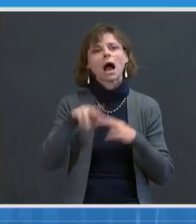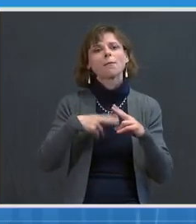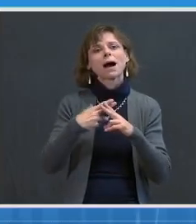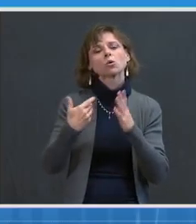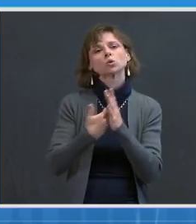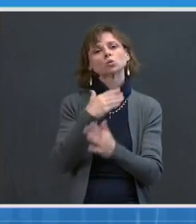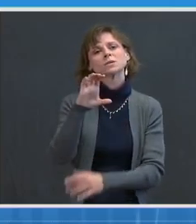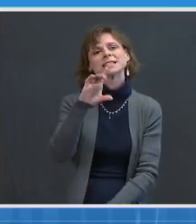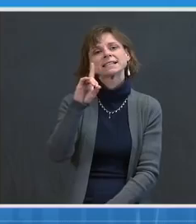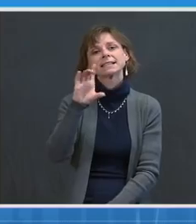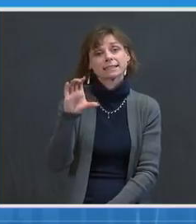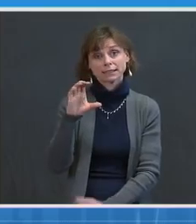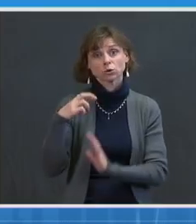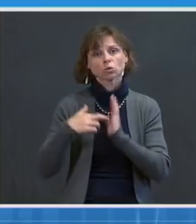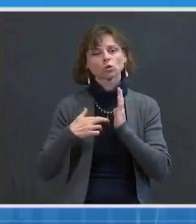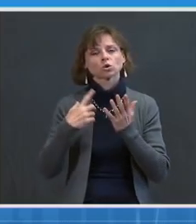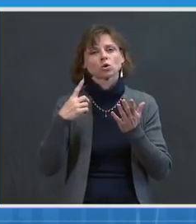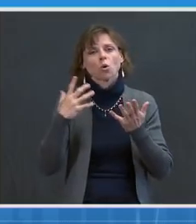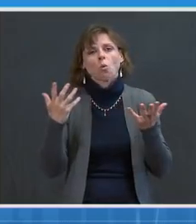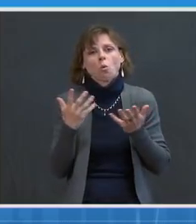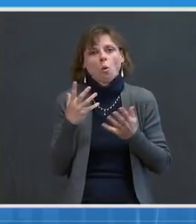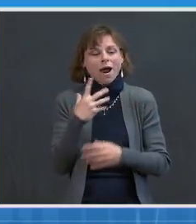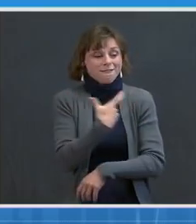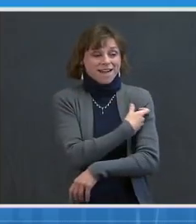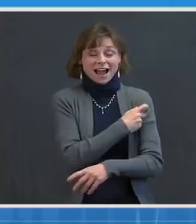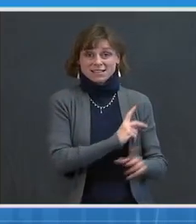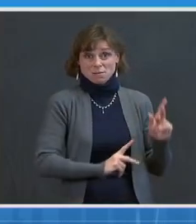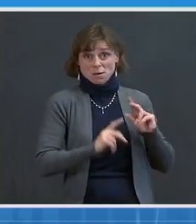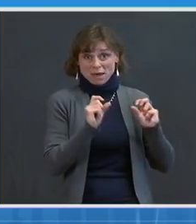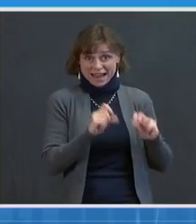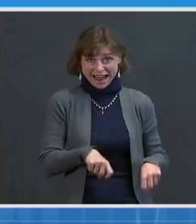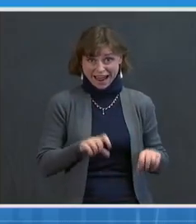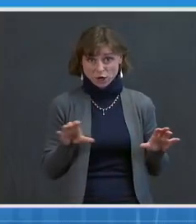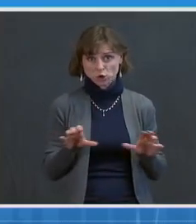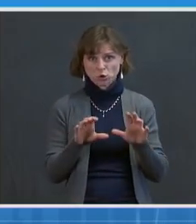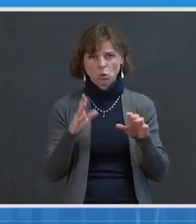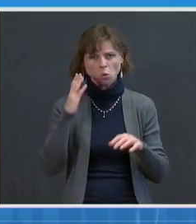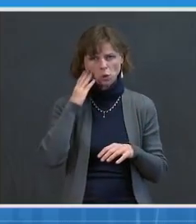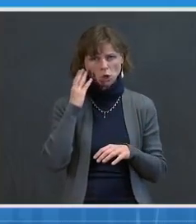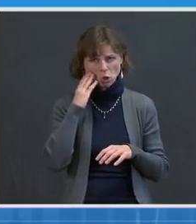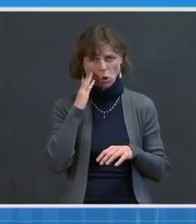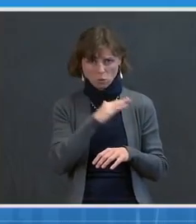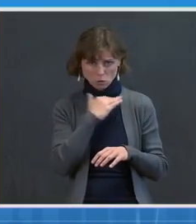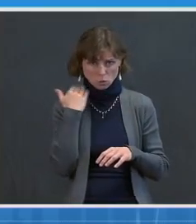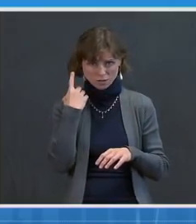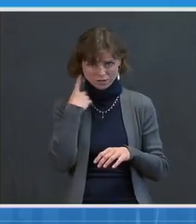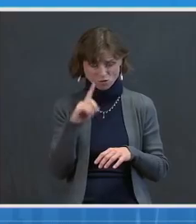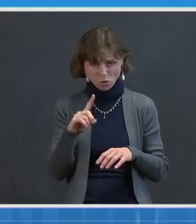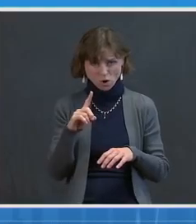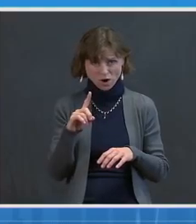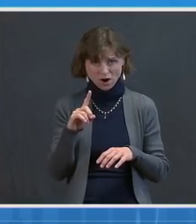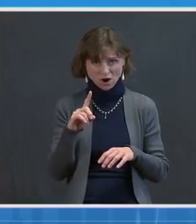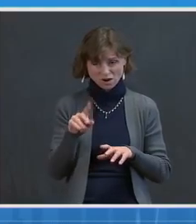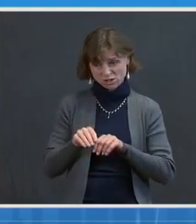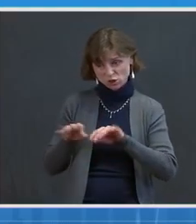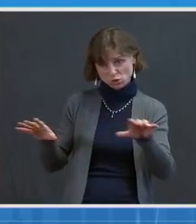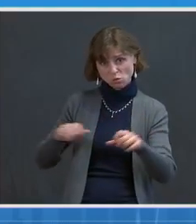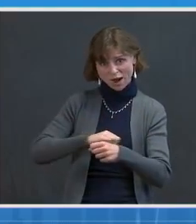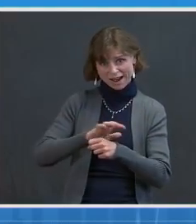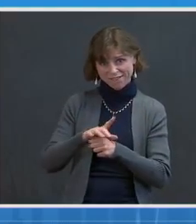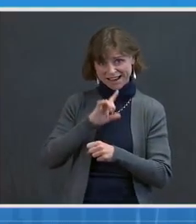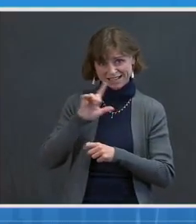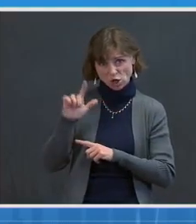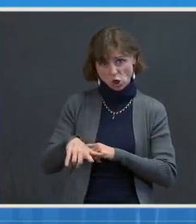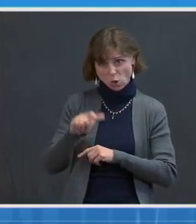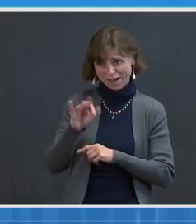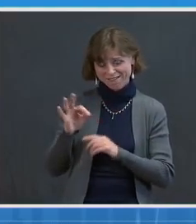can do. We know that the risk of infection during air travel is low when everyone is wearing a mask. So wouldn't it be lower